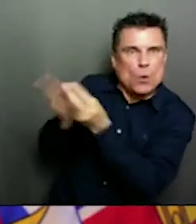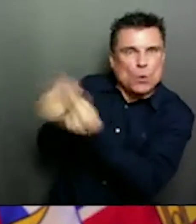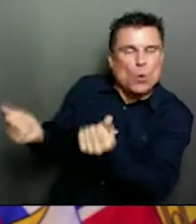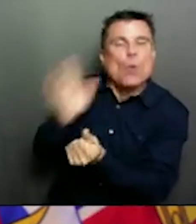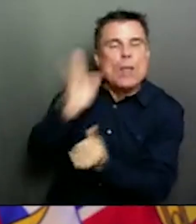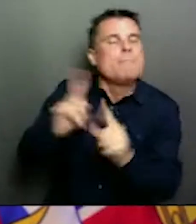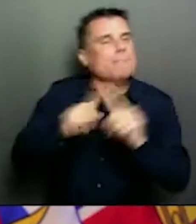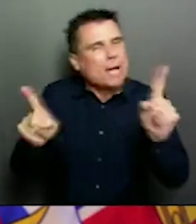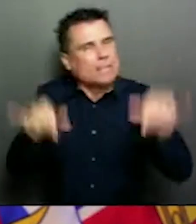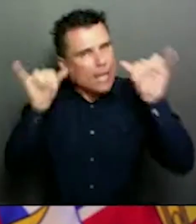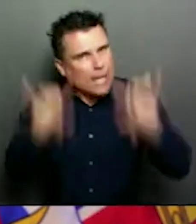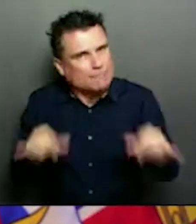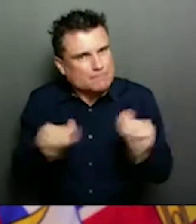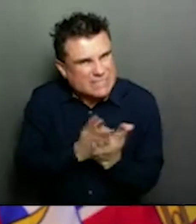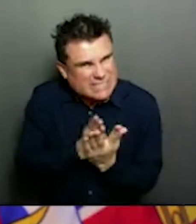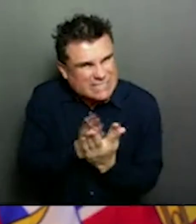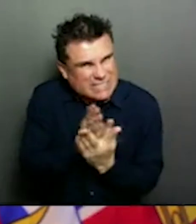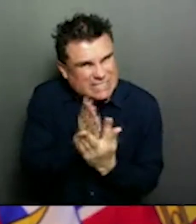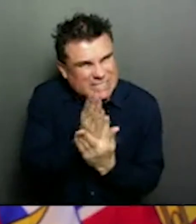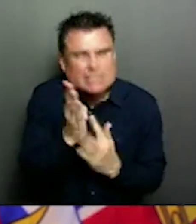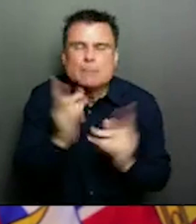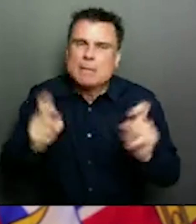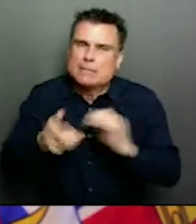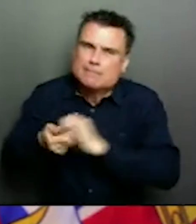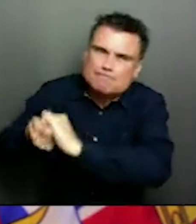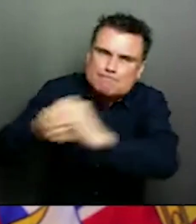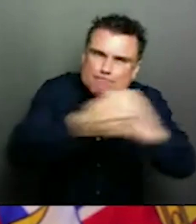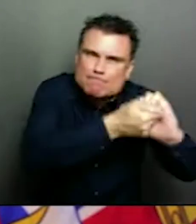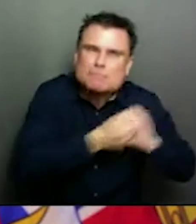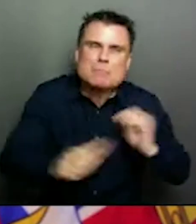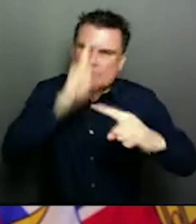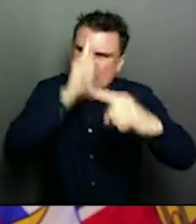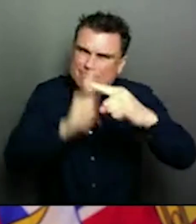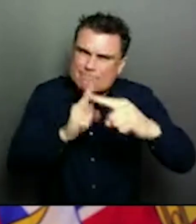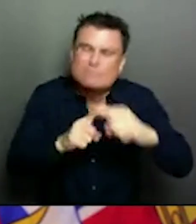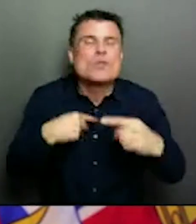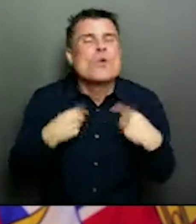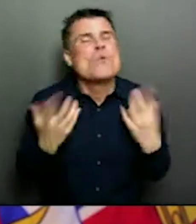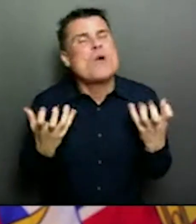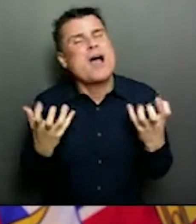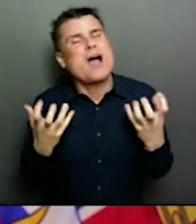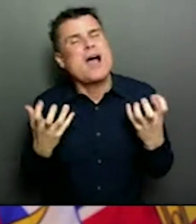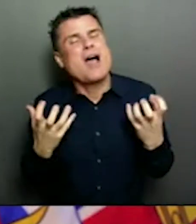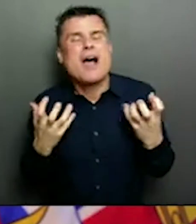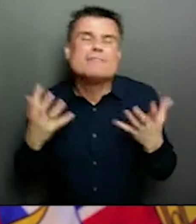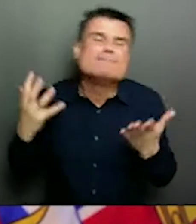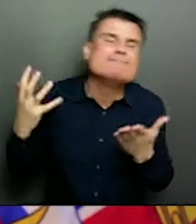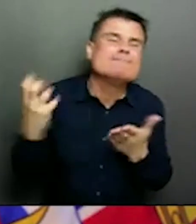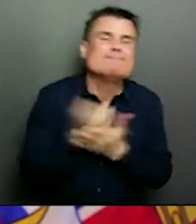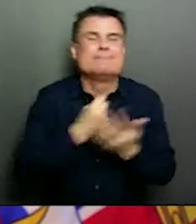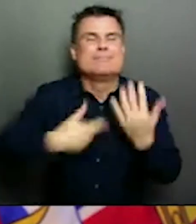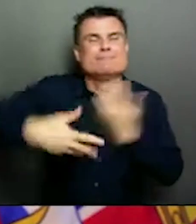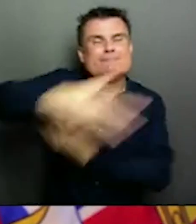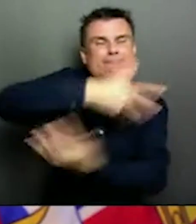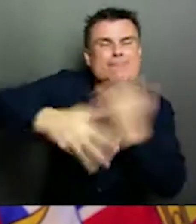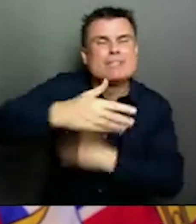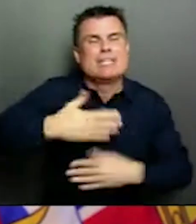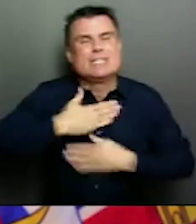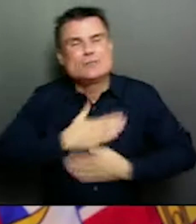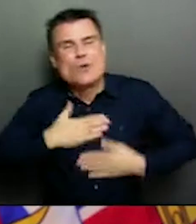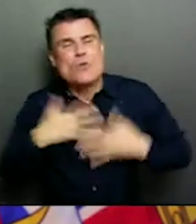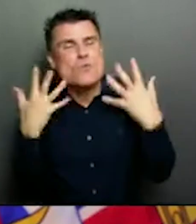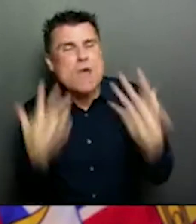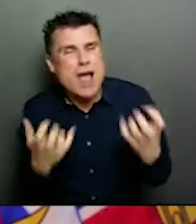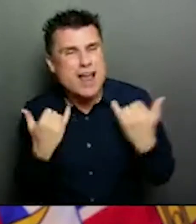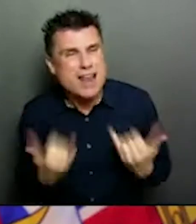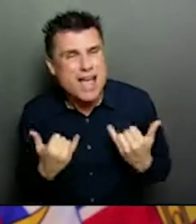No matter how much we want to resume those activities that we enjoy and that are important to us, right now we need to continue